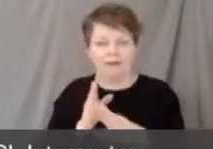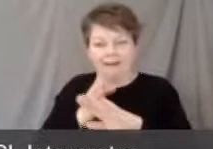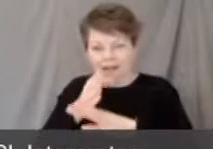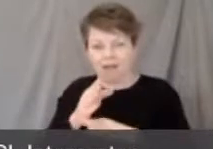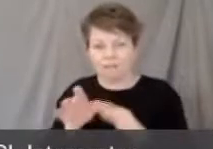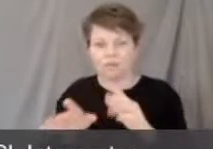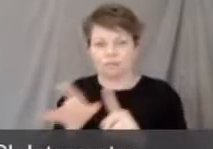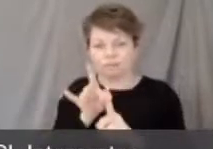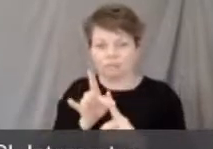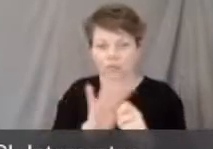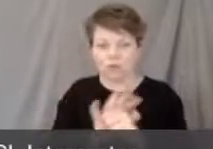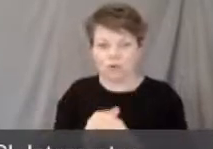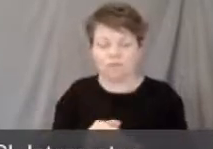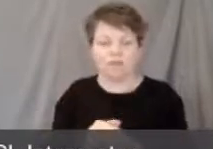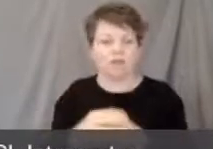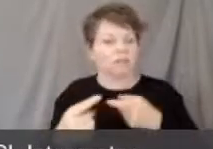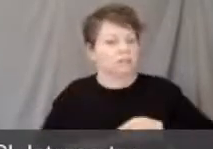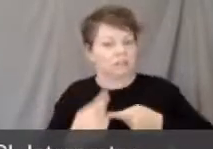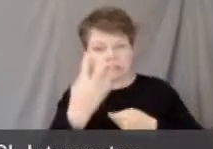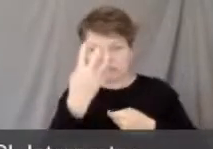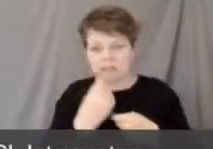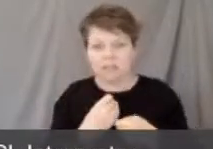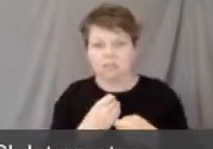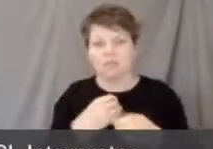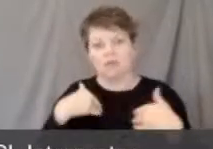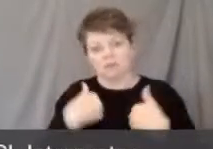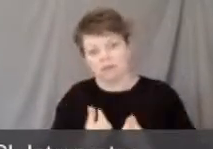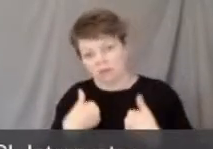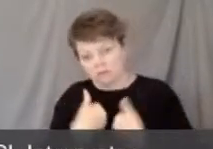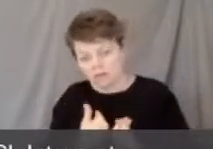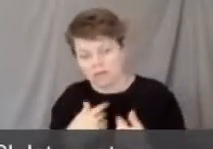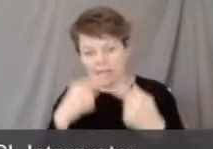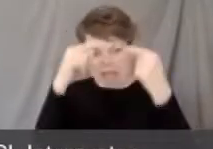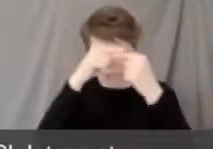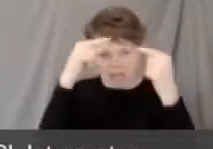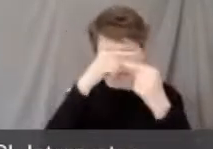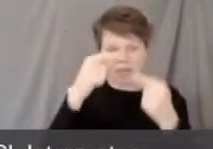Problems sleeping, chronic fatigue, headache, and mood symptoms.